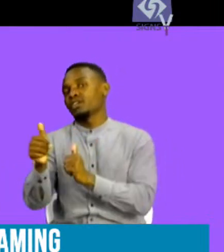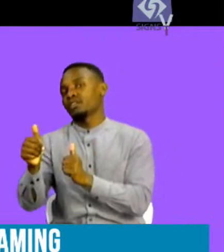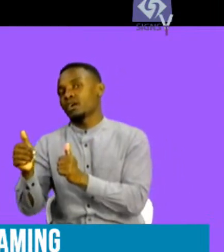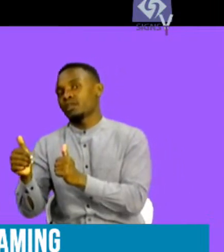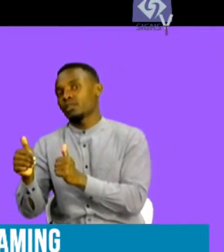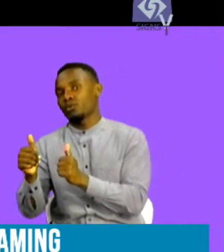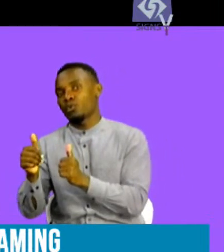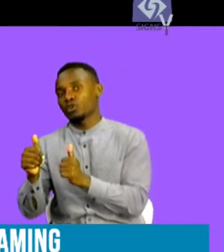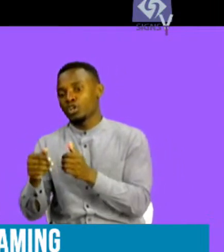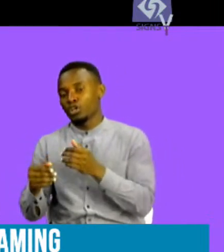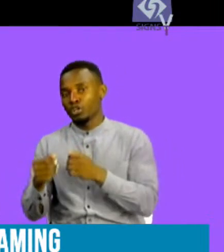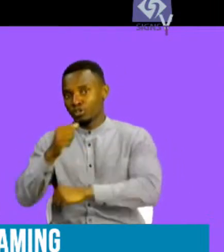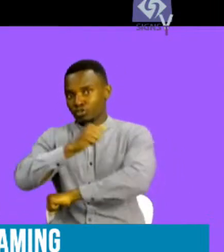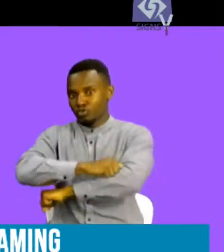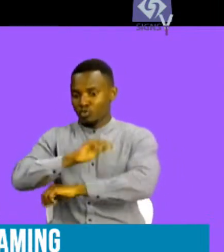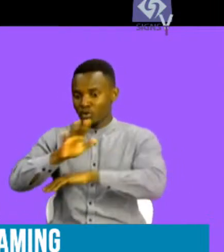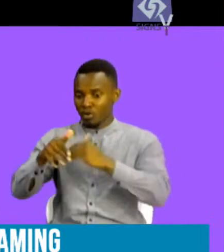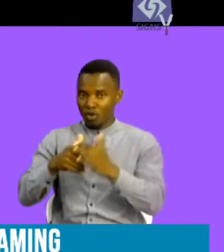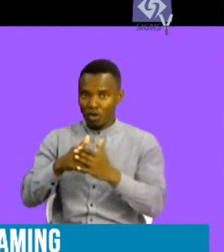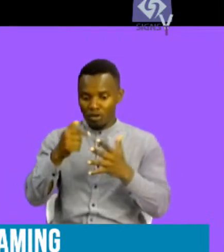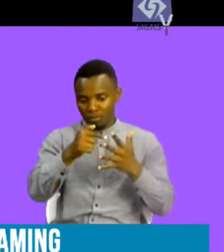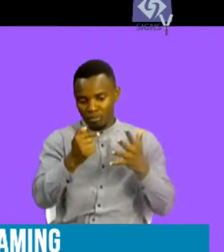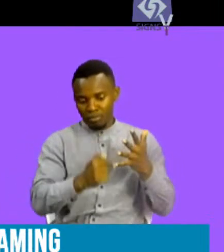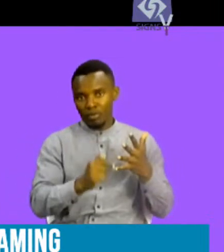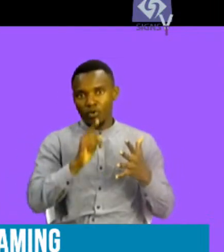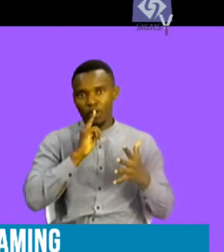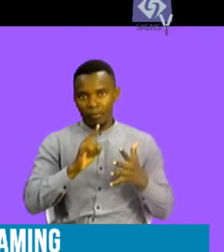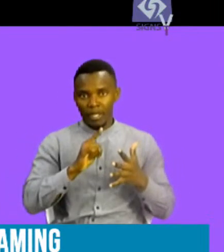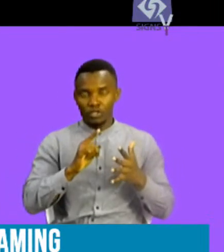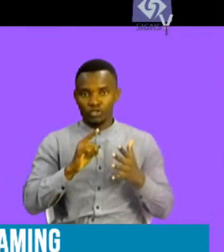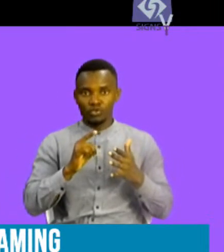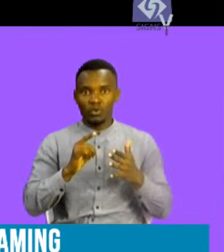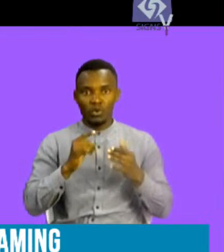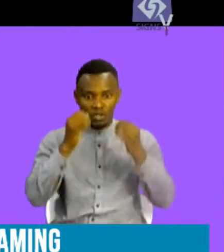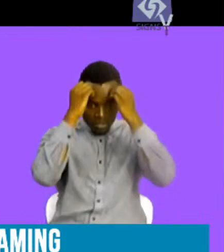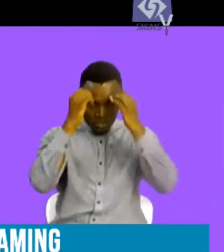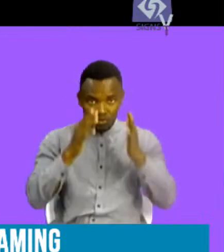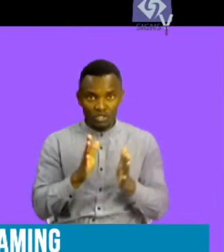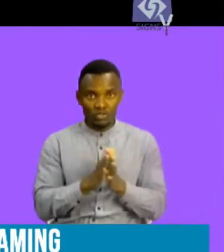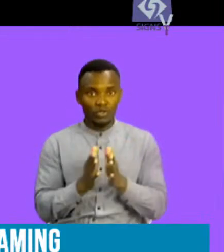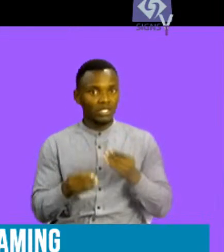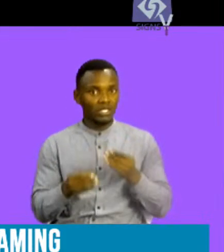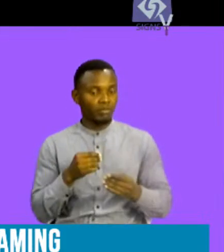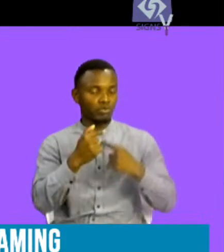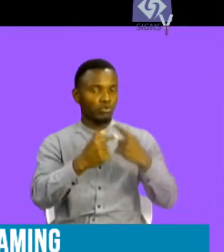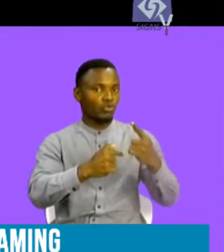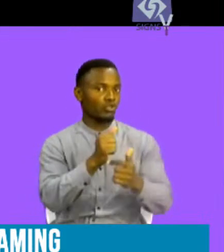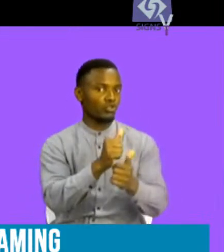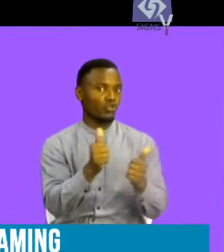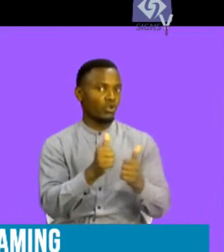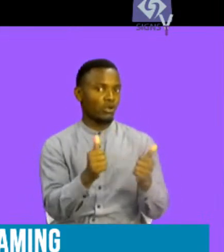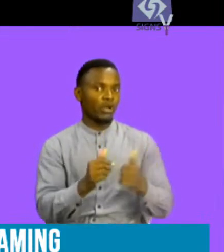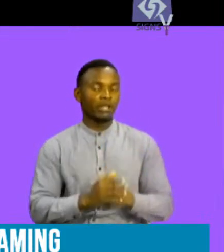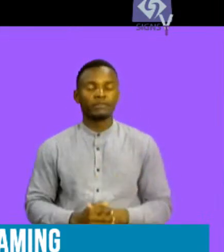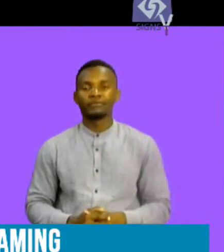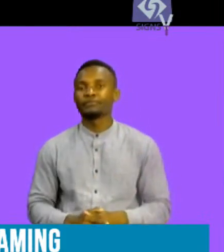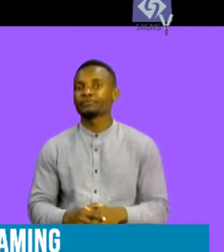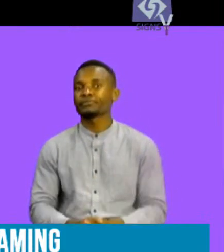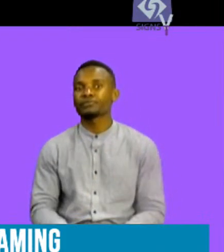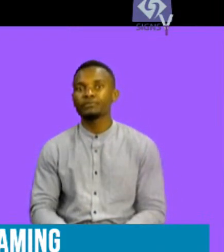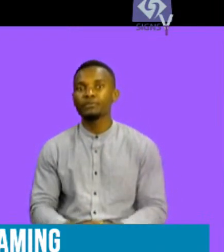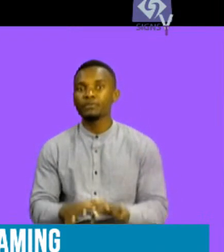all aspects of ensuring retention of children with disabilities in schools. Yeah. Let's talk celebrations,